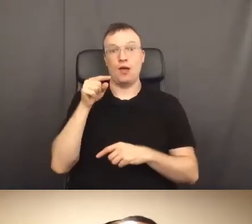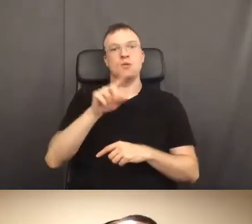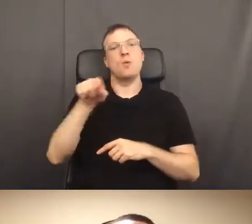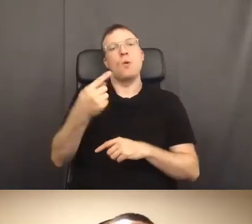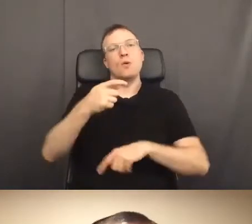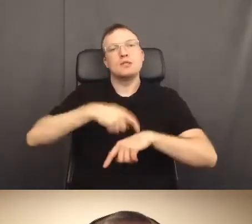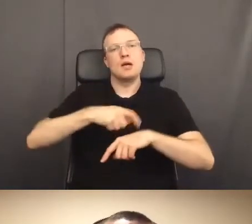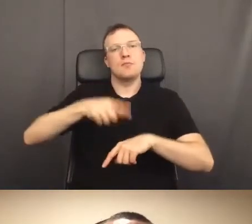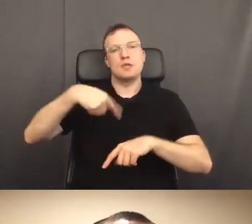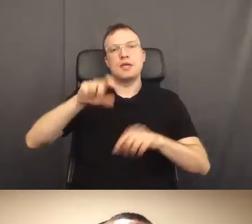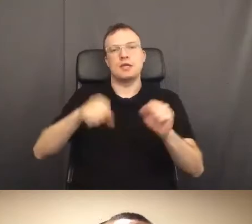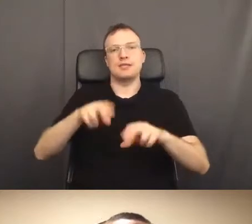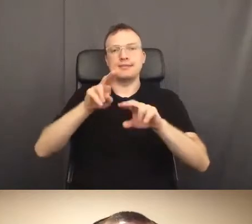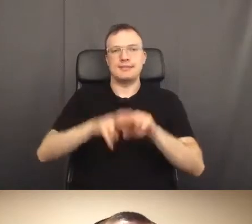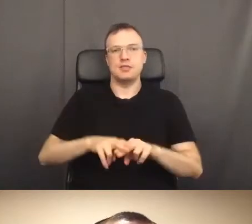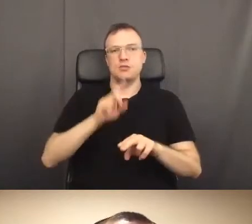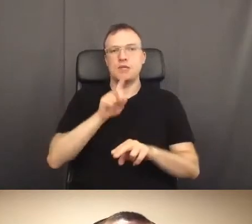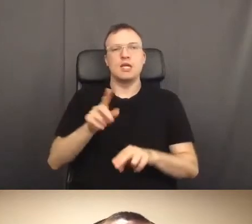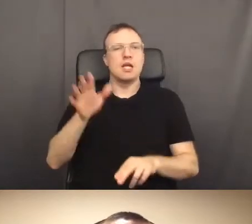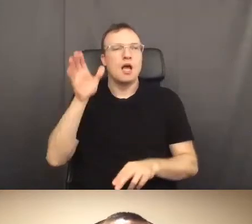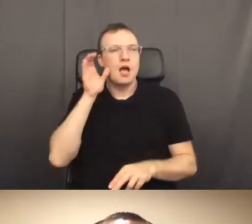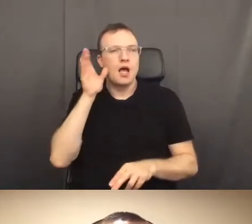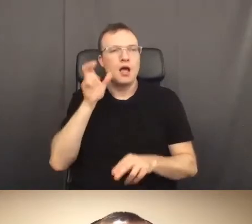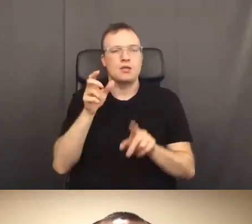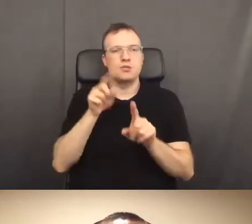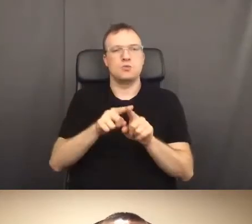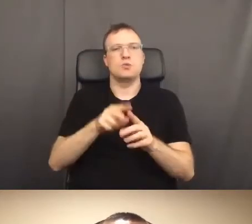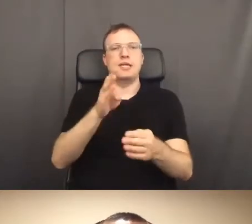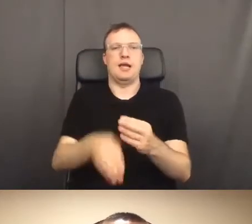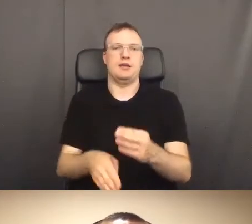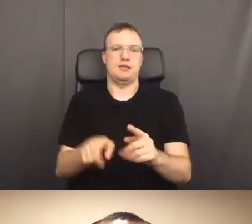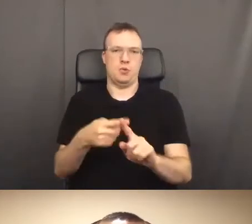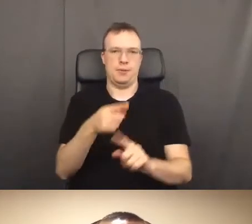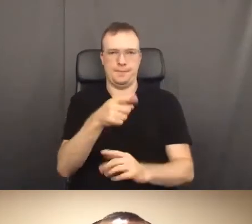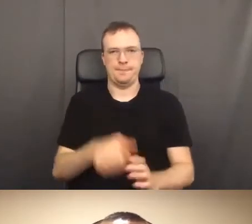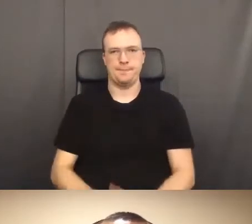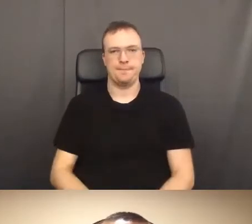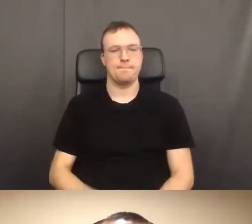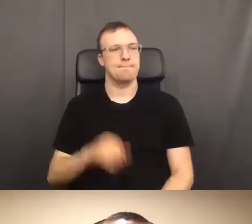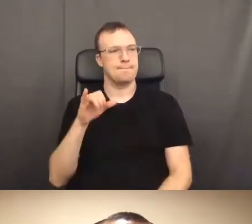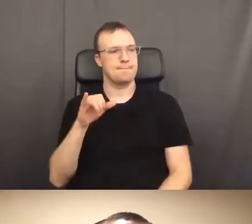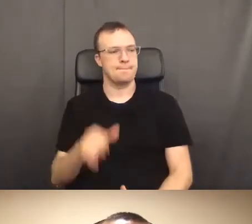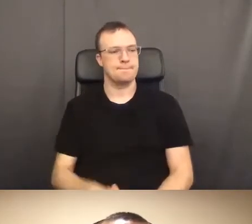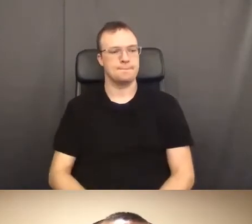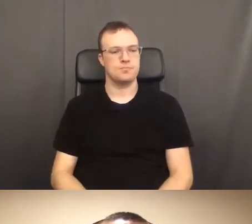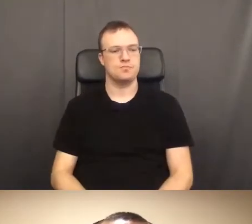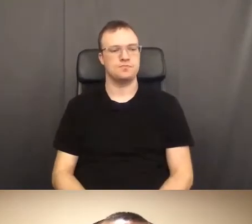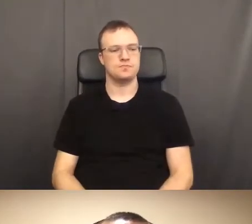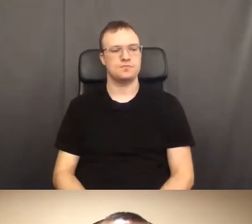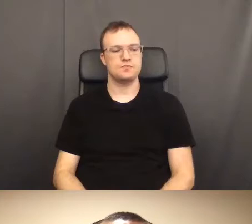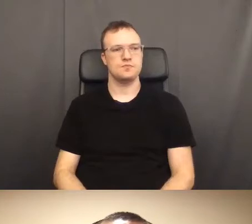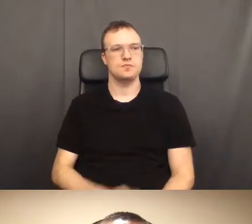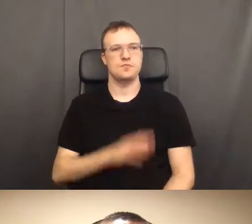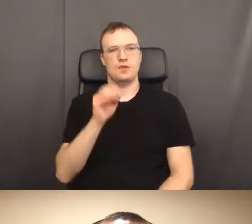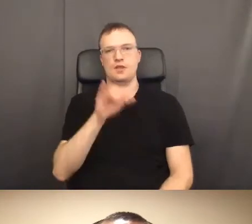time where they can sit down and really listen to him to the end. Mm-hmm. And that group